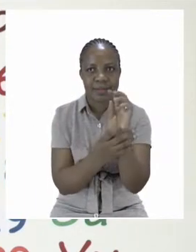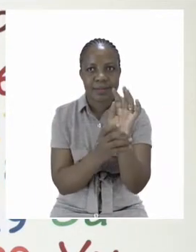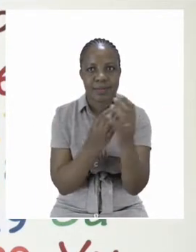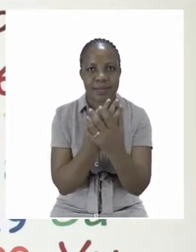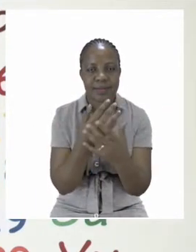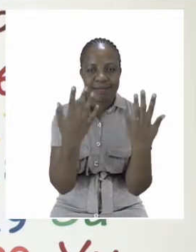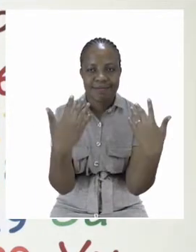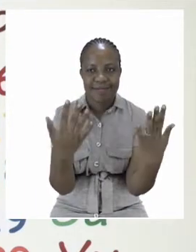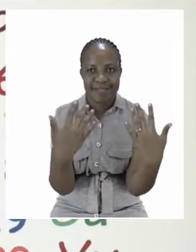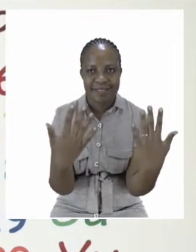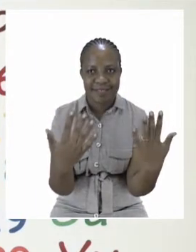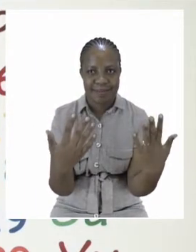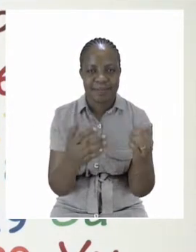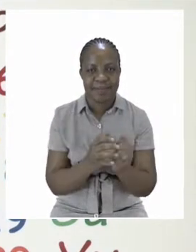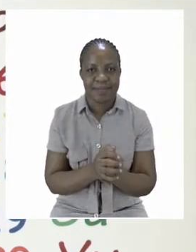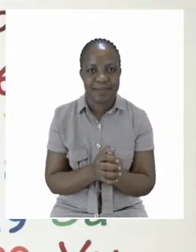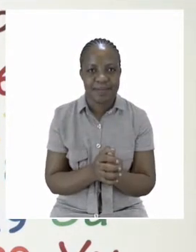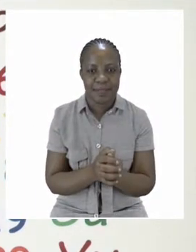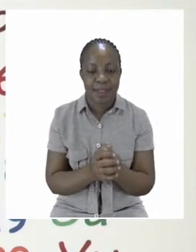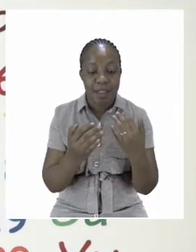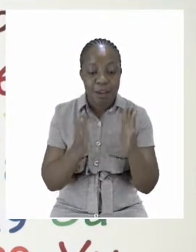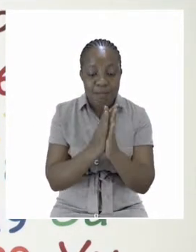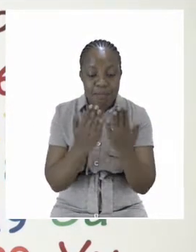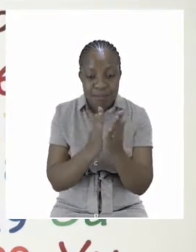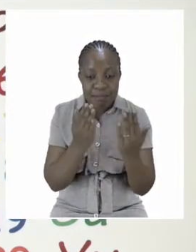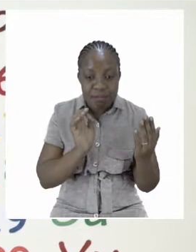hands. Everyone, point to the